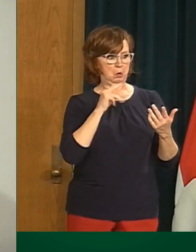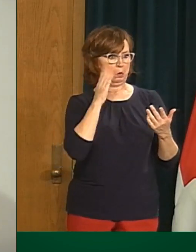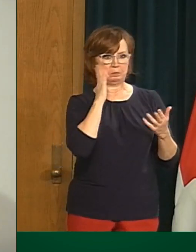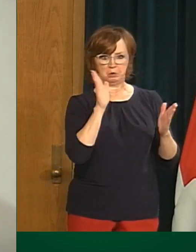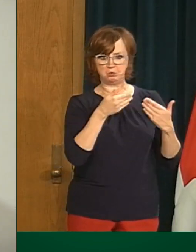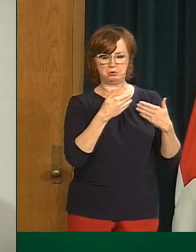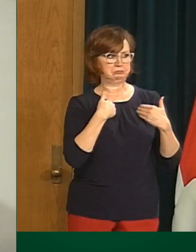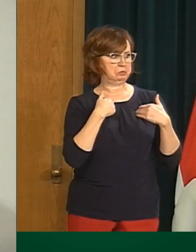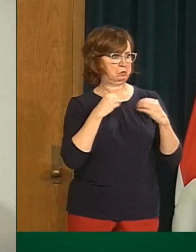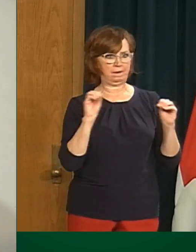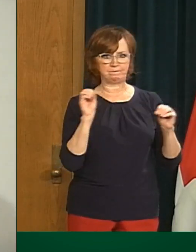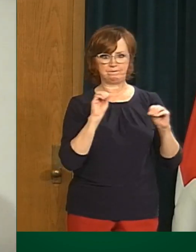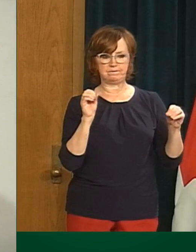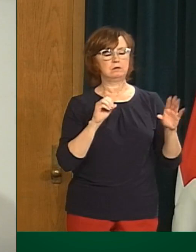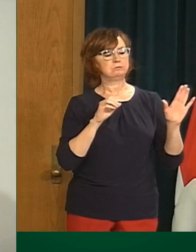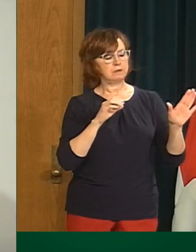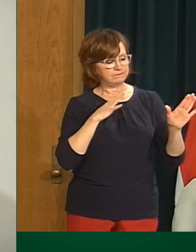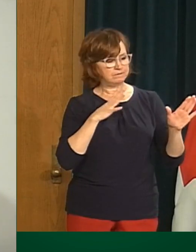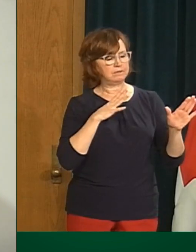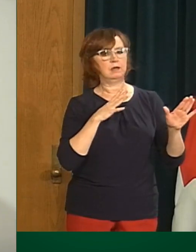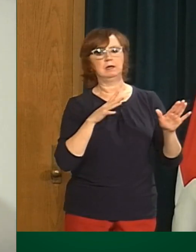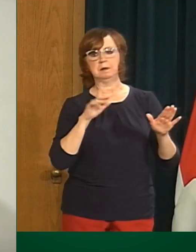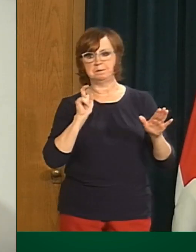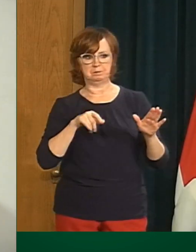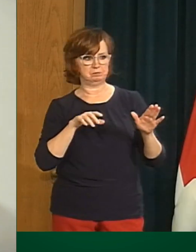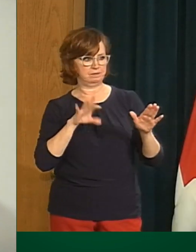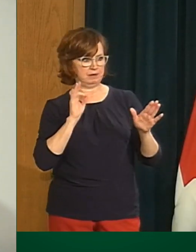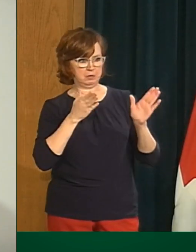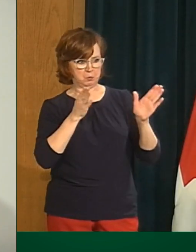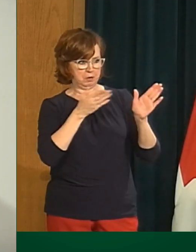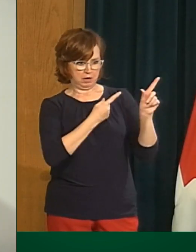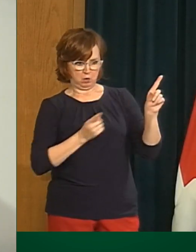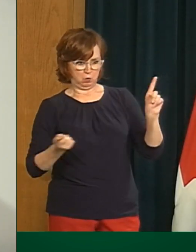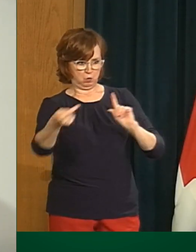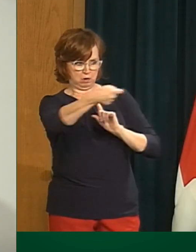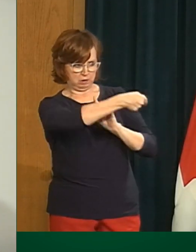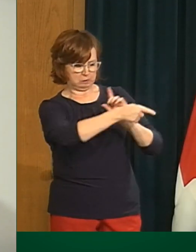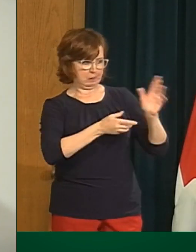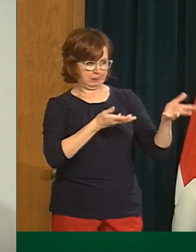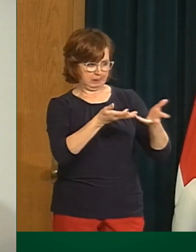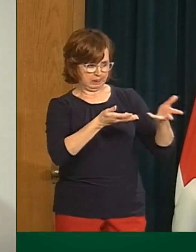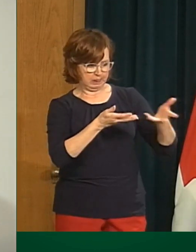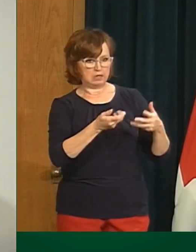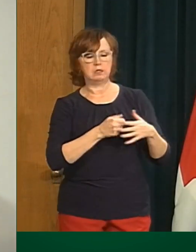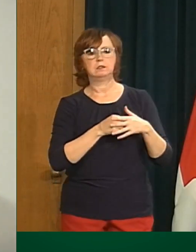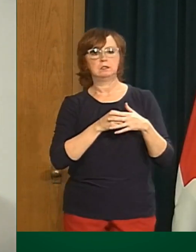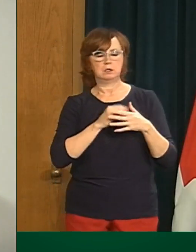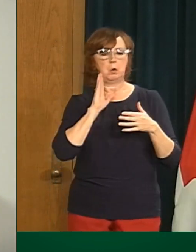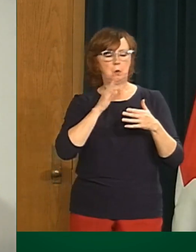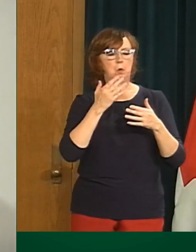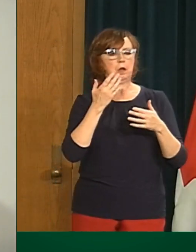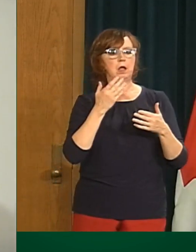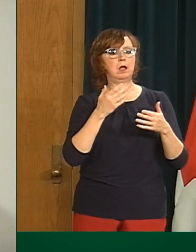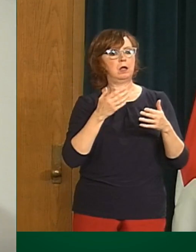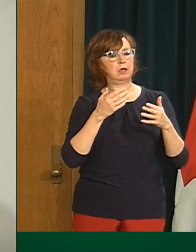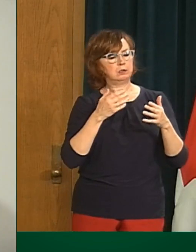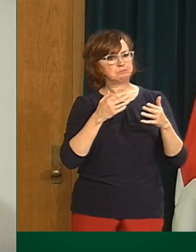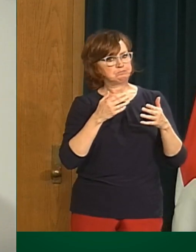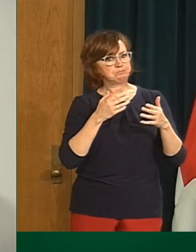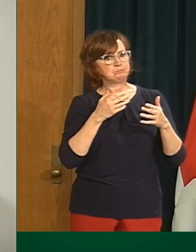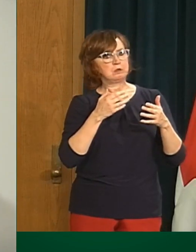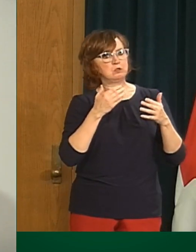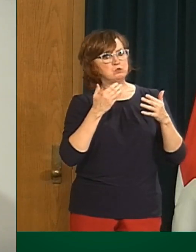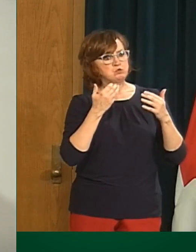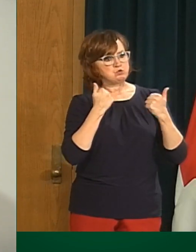to stay. That's happening in La Loche. That will happen in other settings, and that is really important to limit spread within